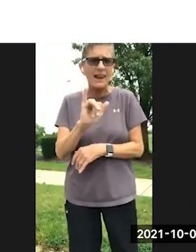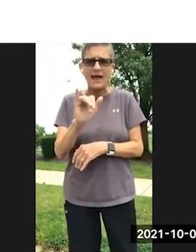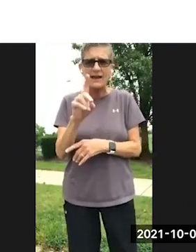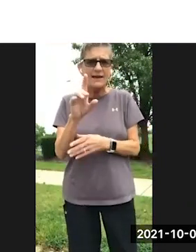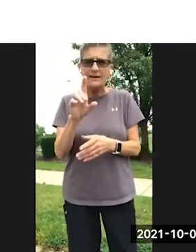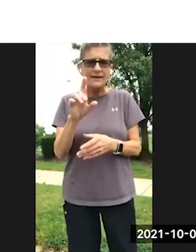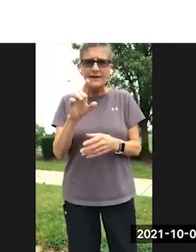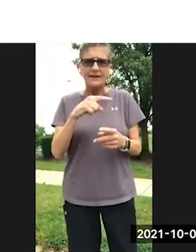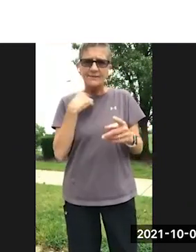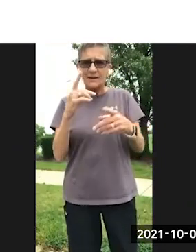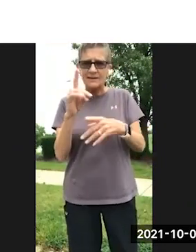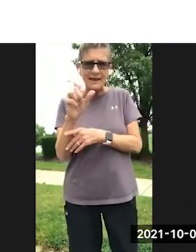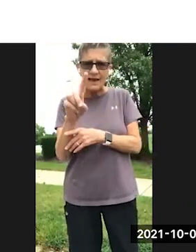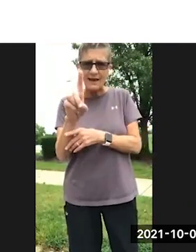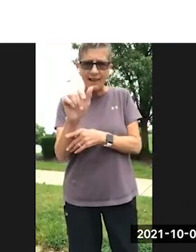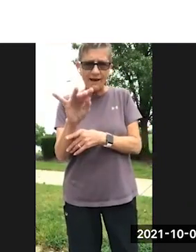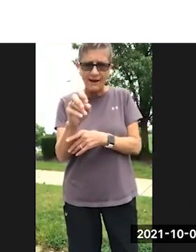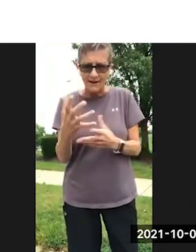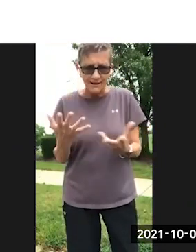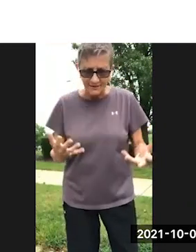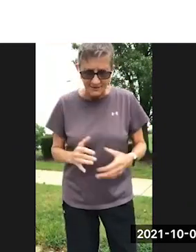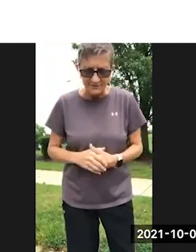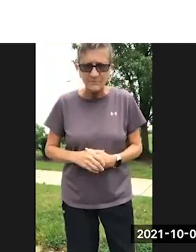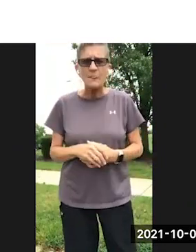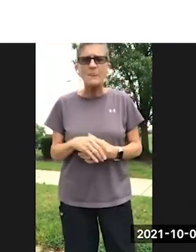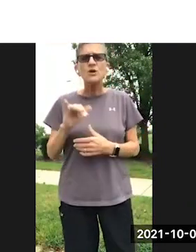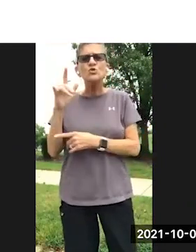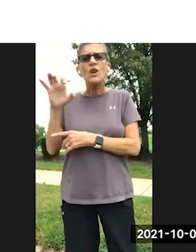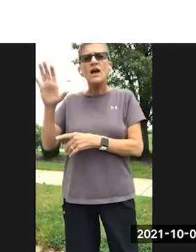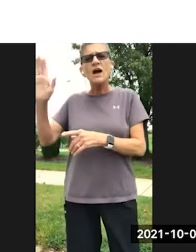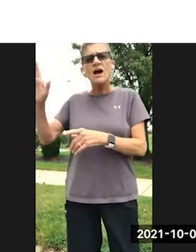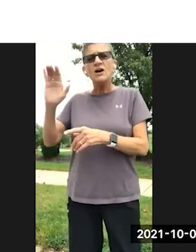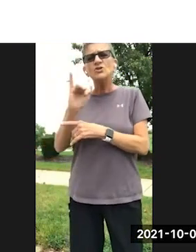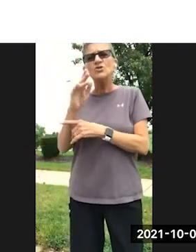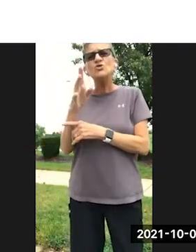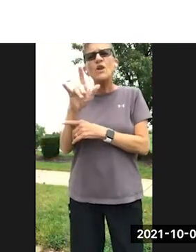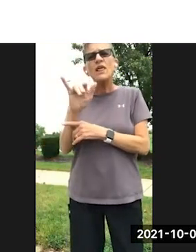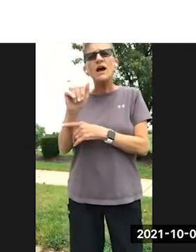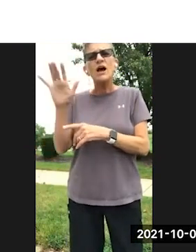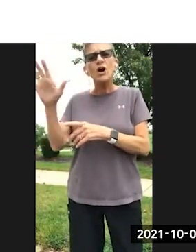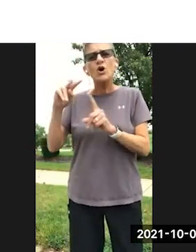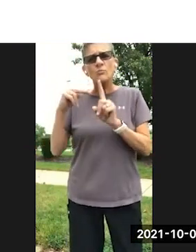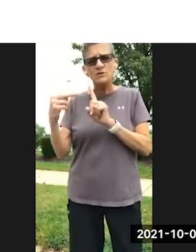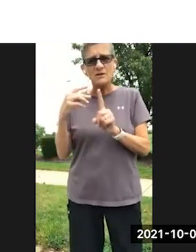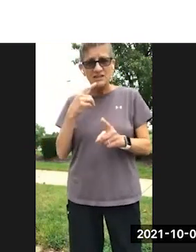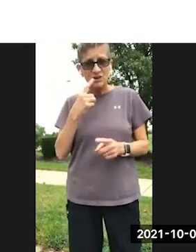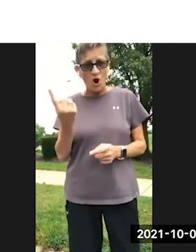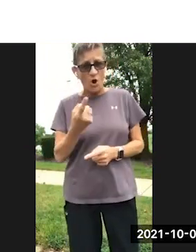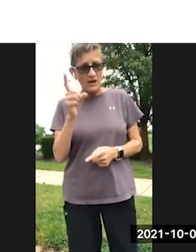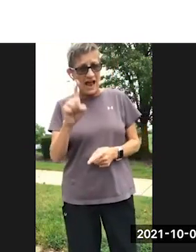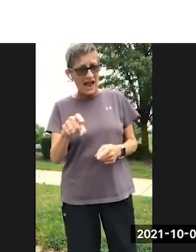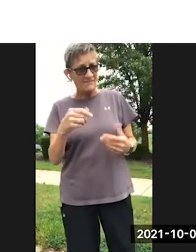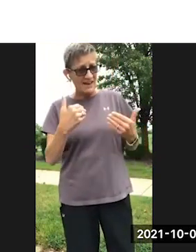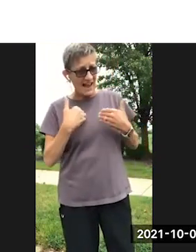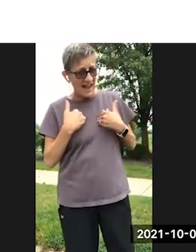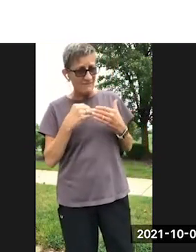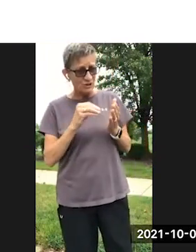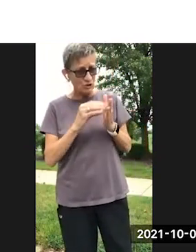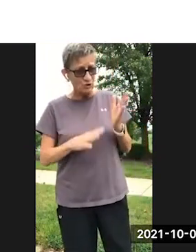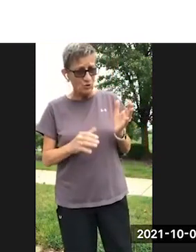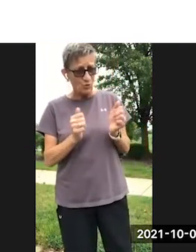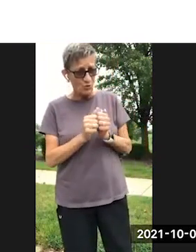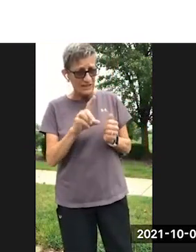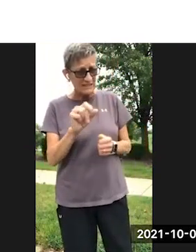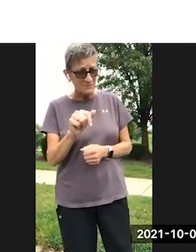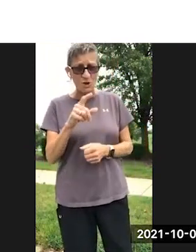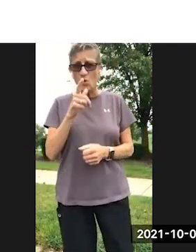And like Julia mentioned in her perspective, does it always have to be the student with the disability that needs